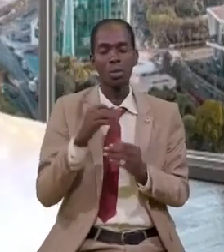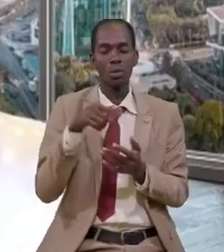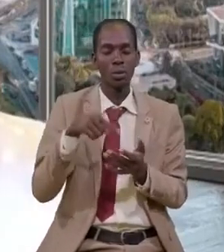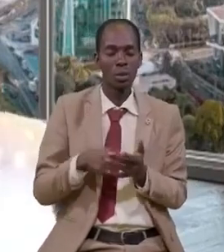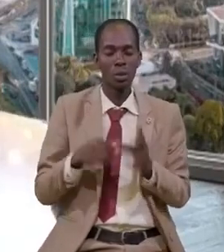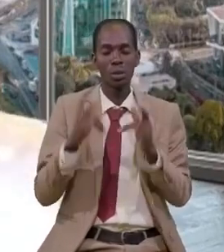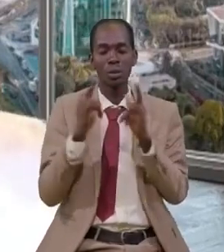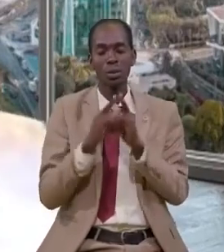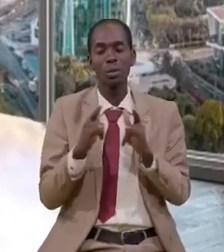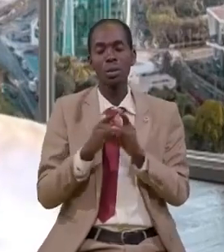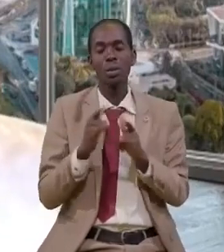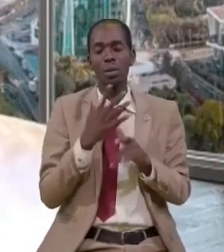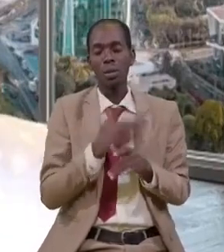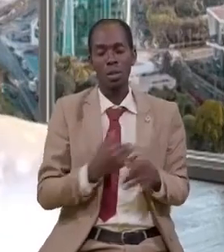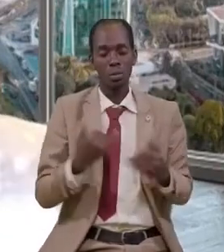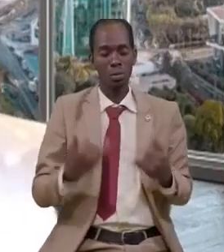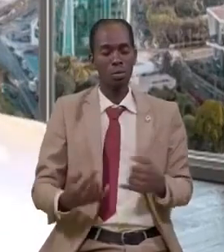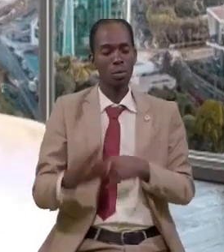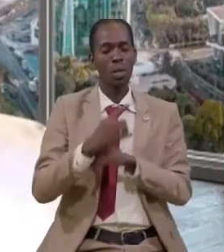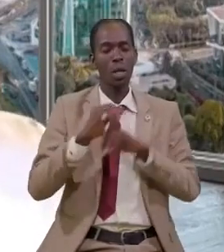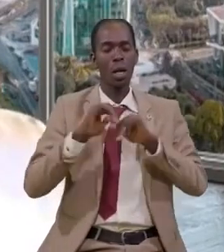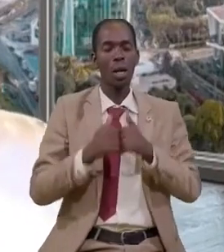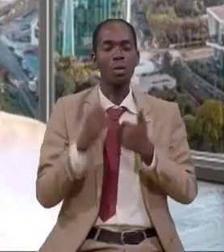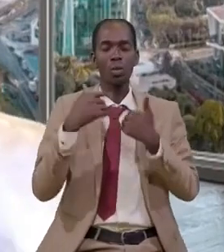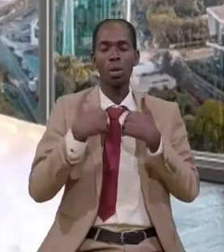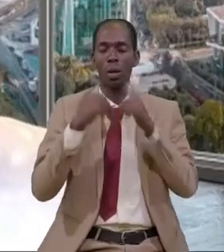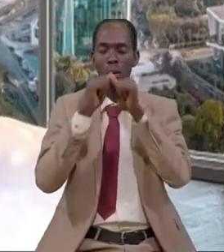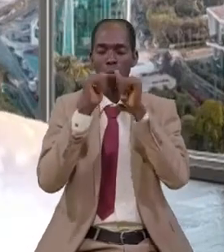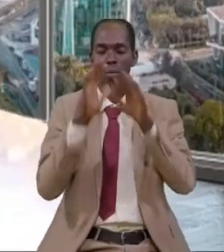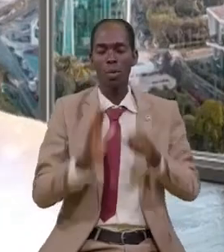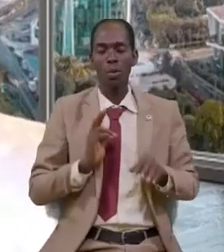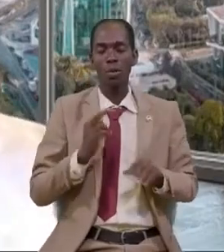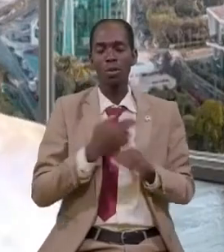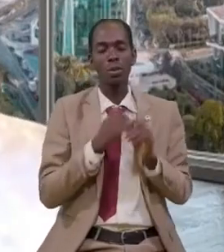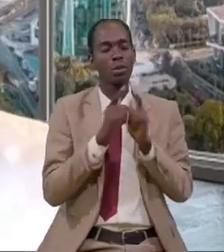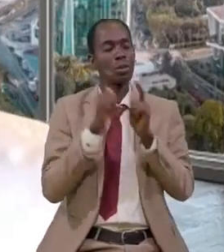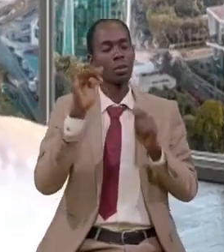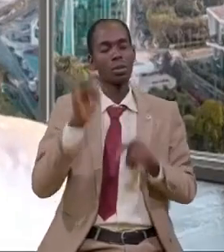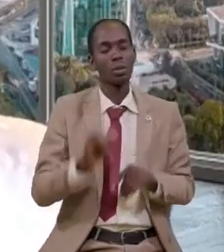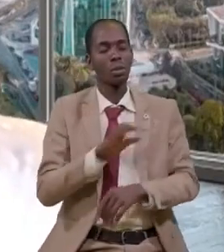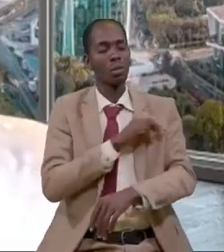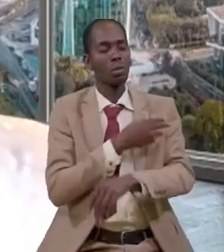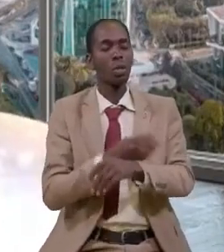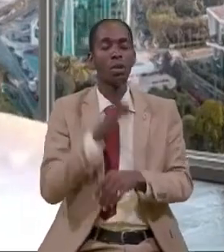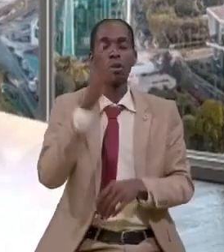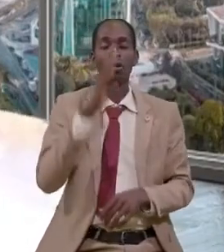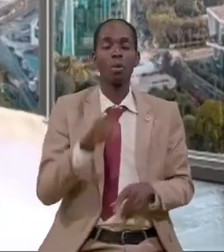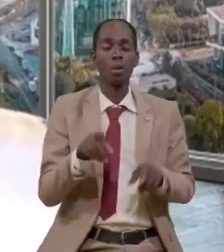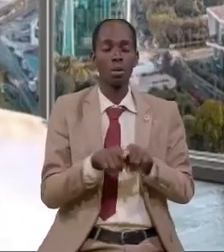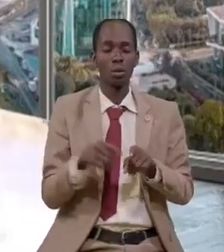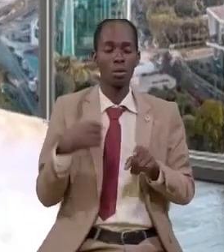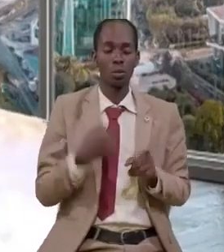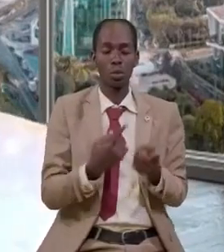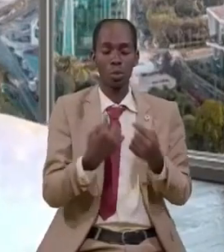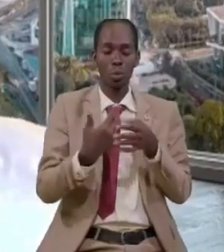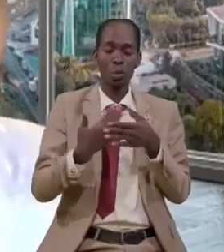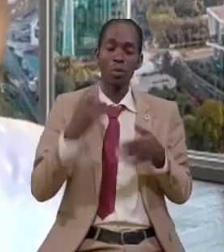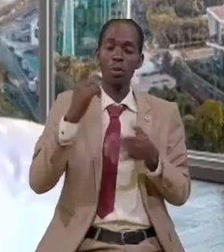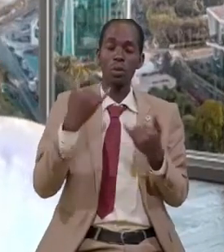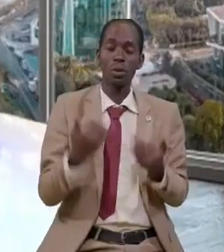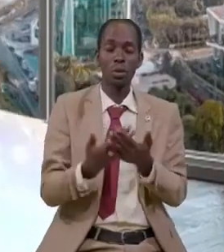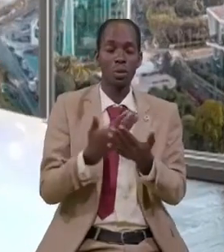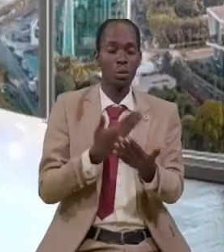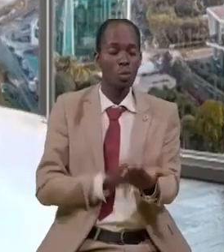today, Father, you have blessed us tremendously. Mighty God, as we come into your presence this morning, Father, we are depending on